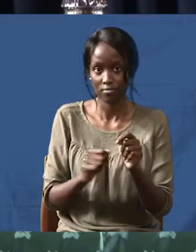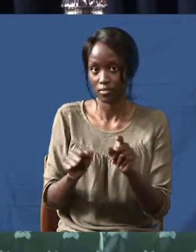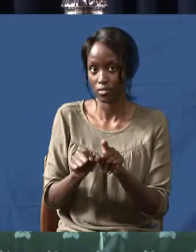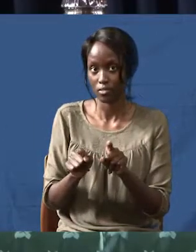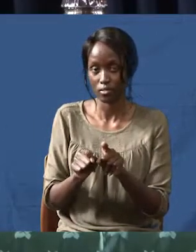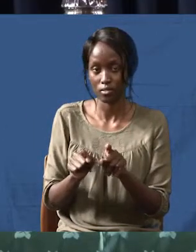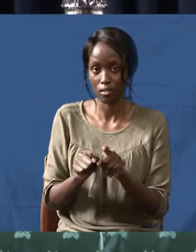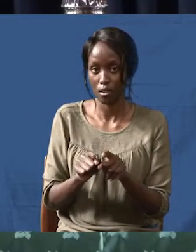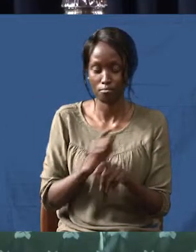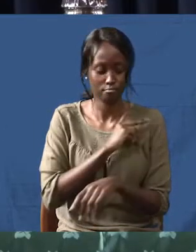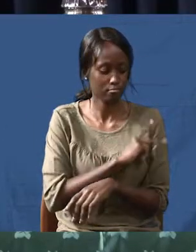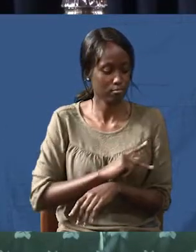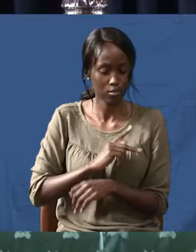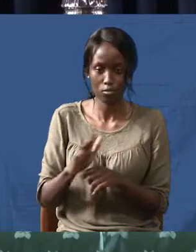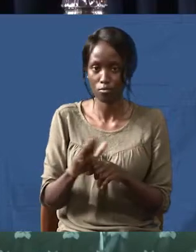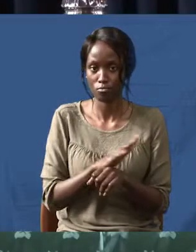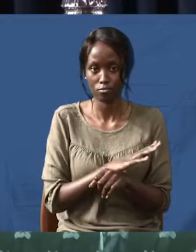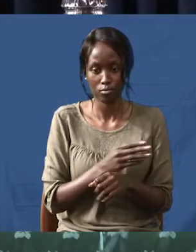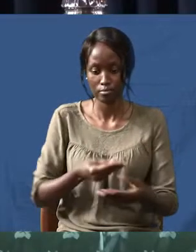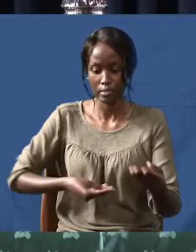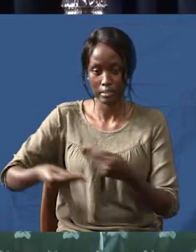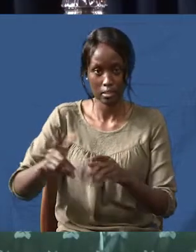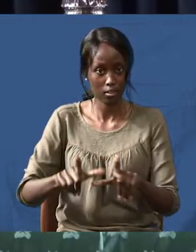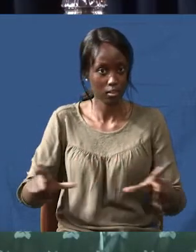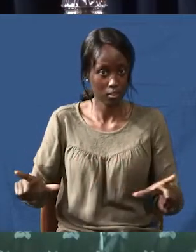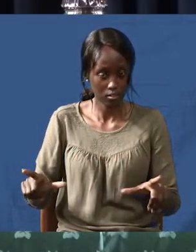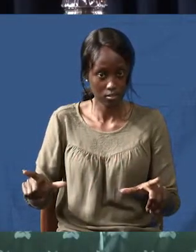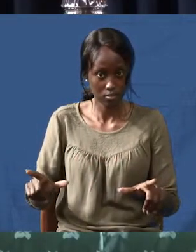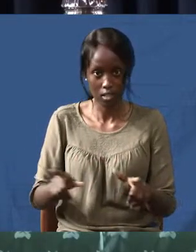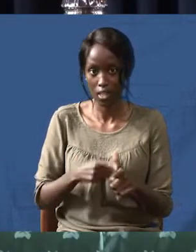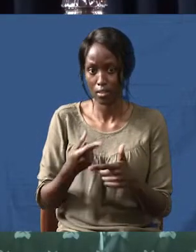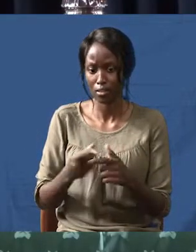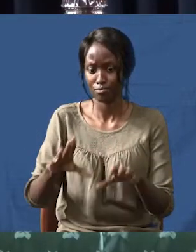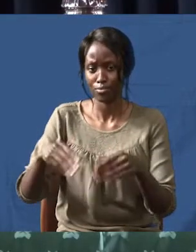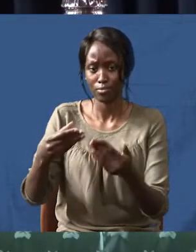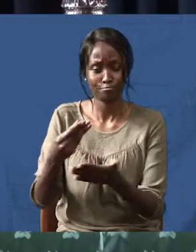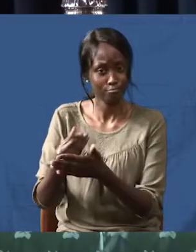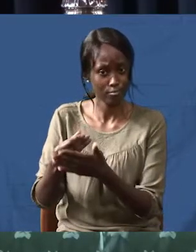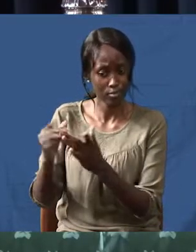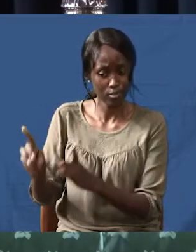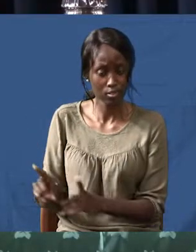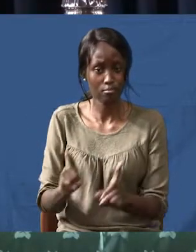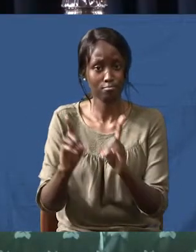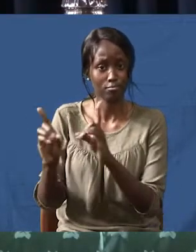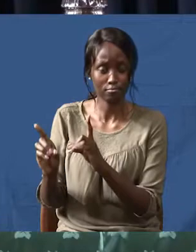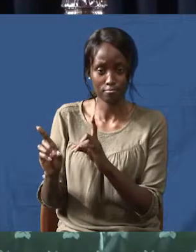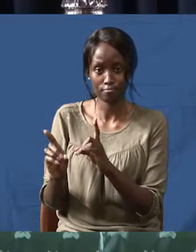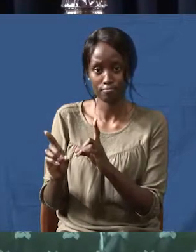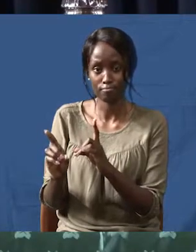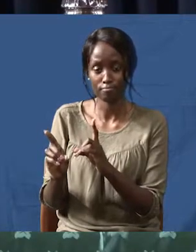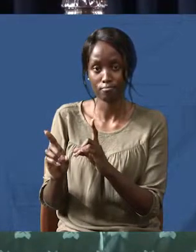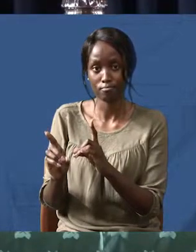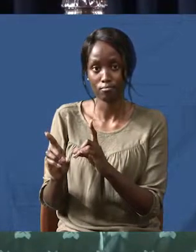for generosity, selling his land and bringing it to the